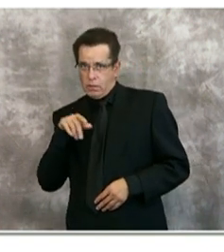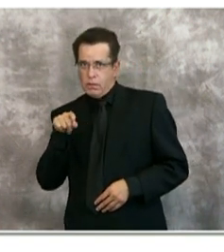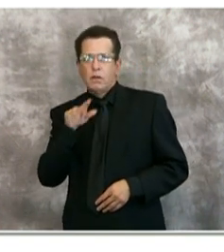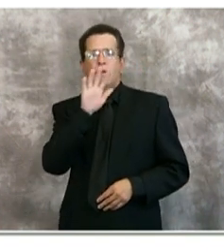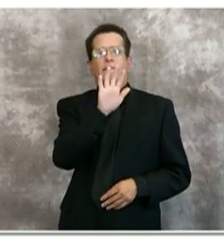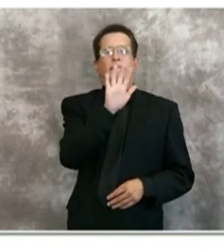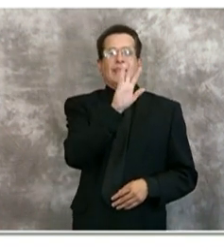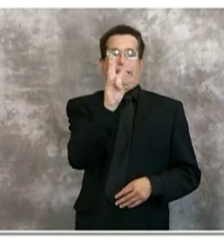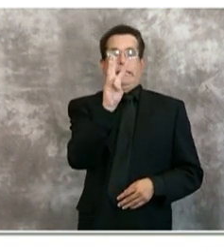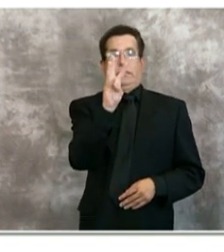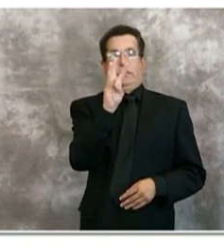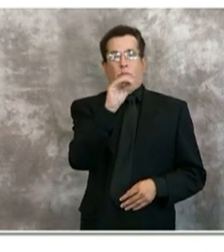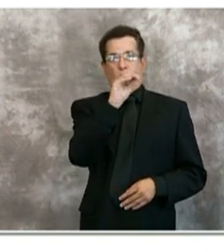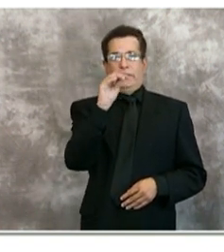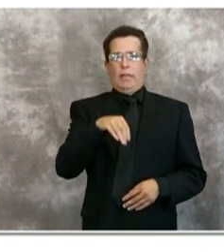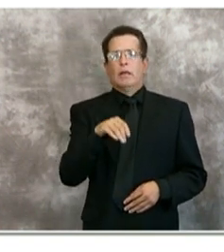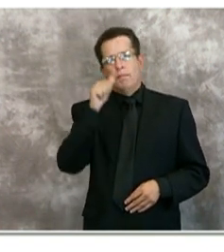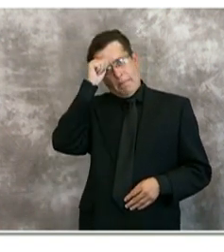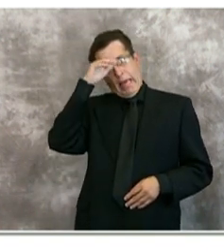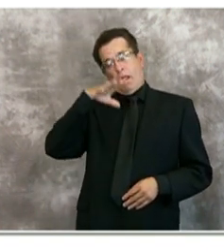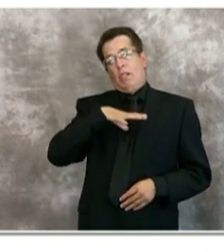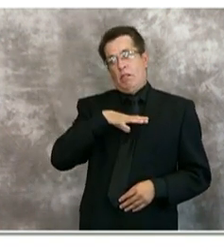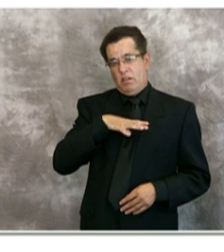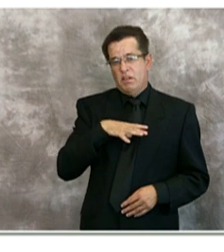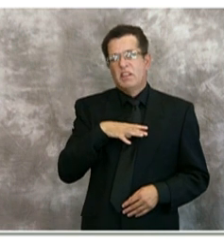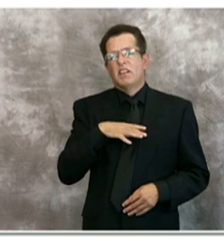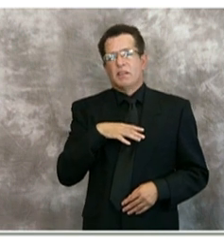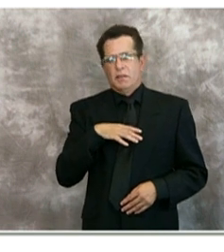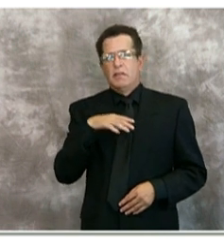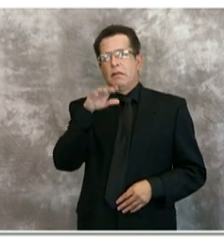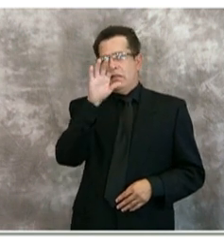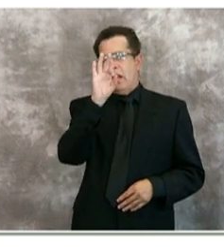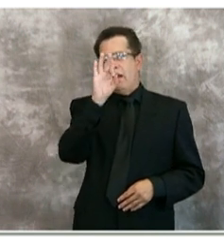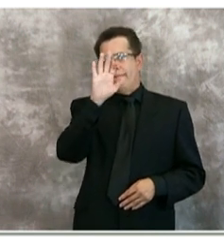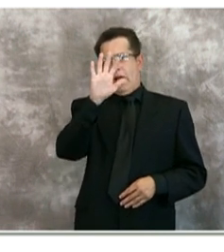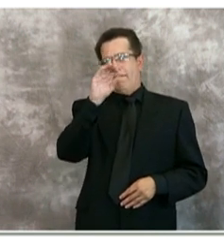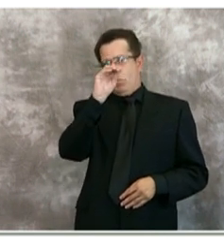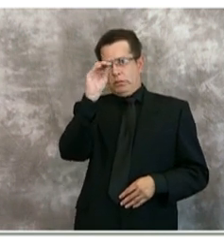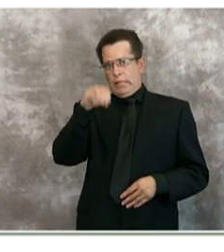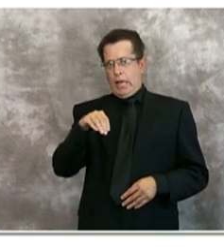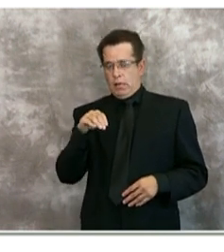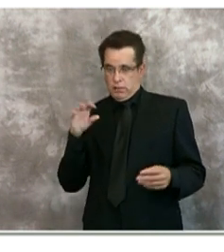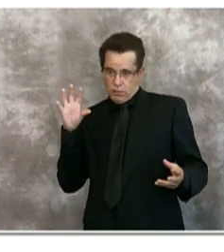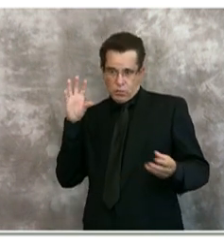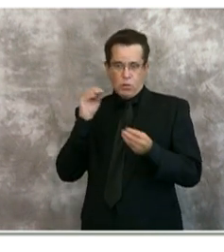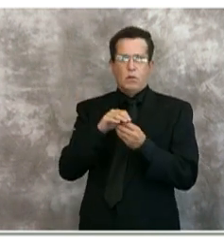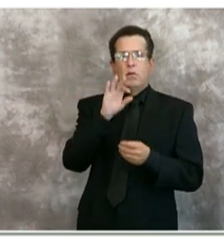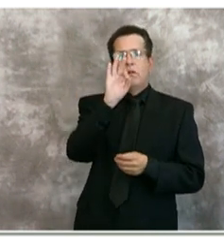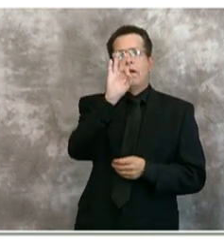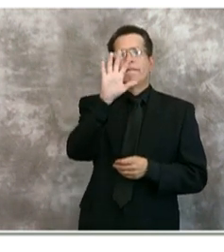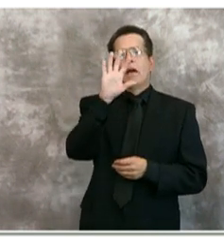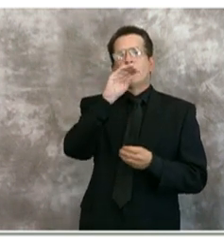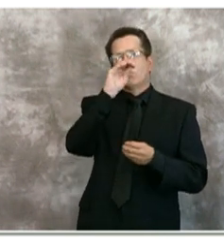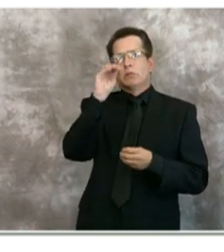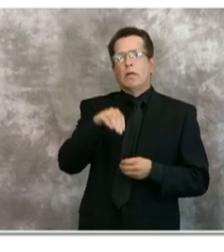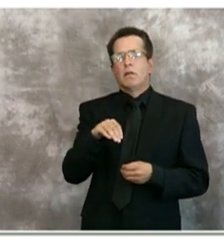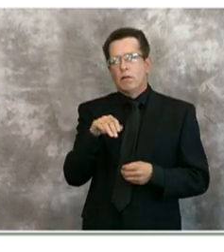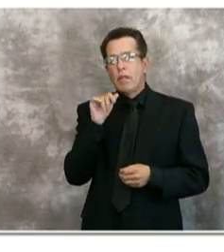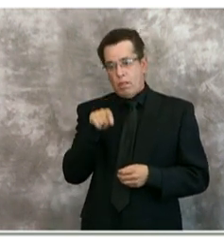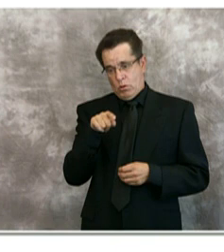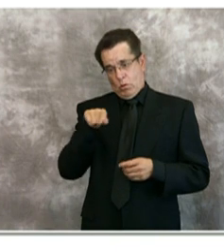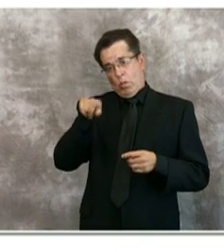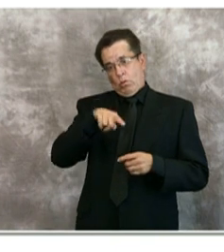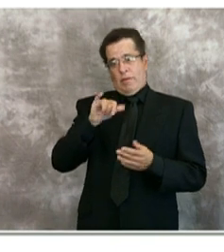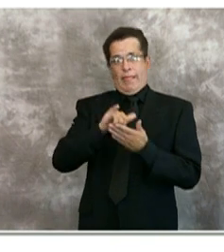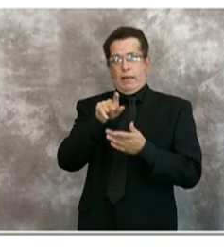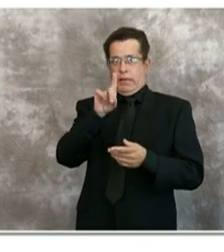and 56 or 268 are male. 95% of the total number of cases who have